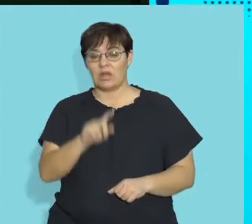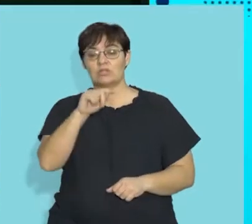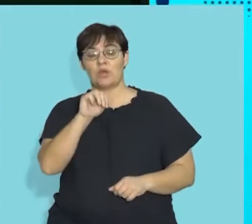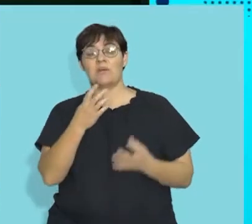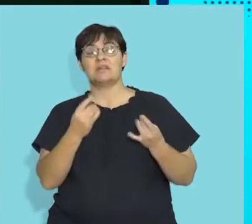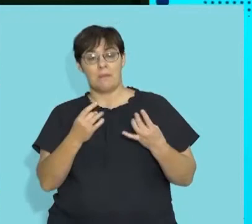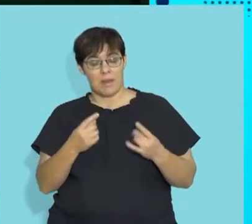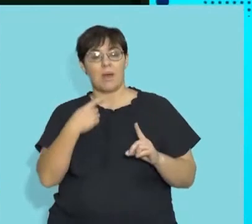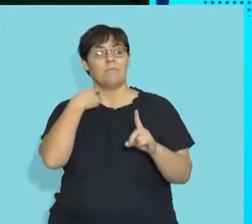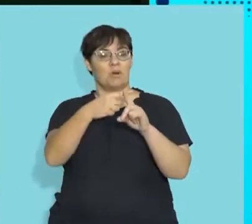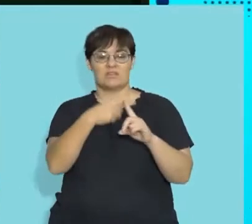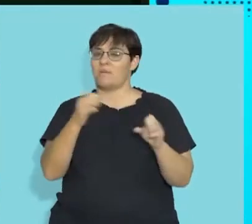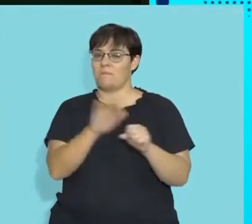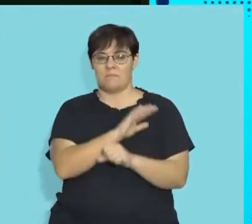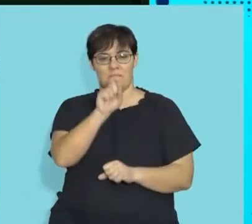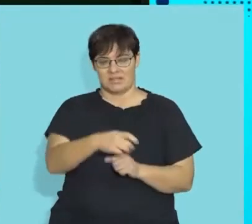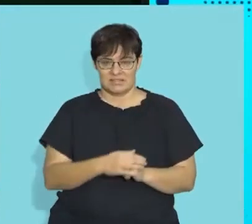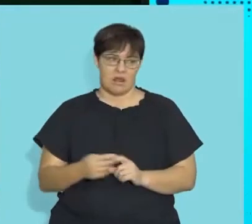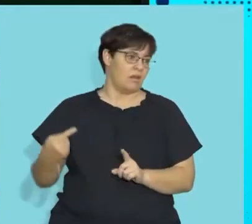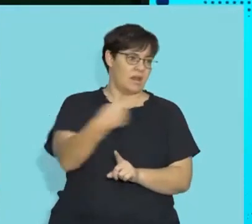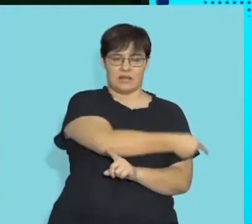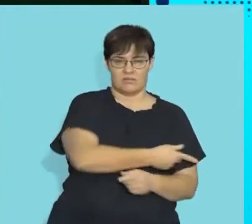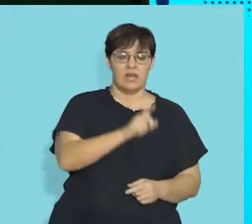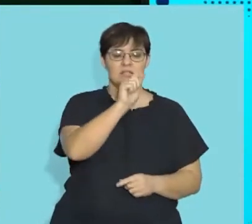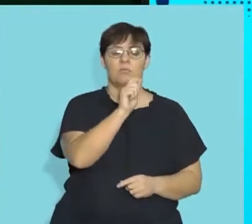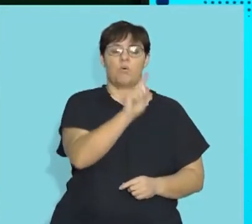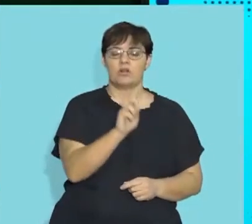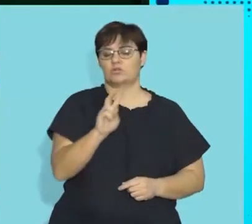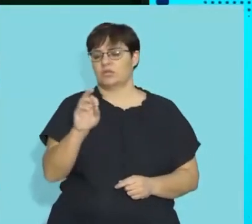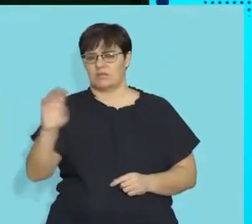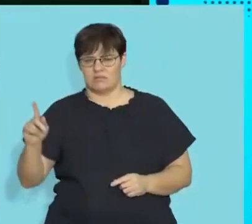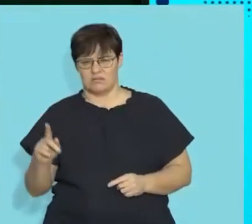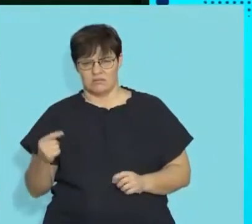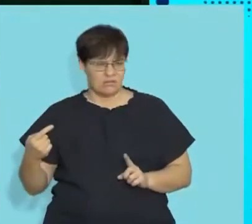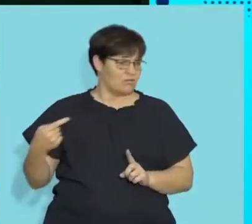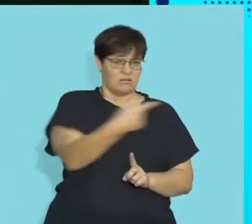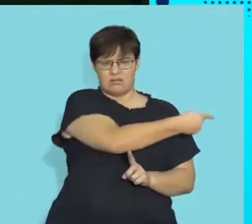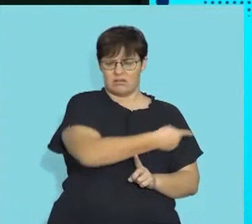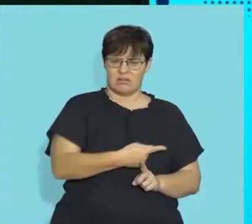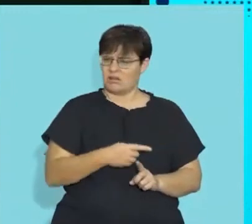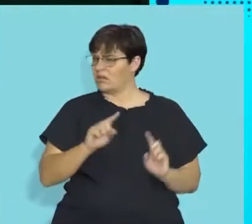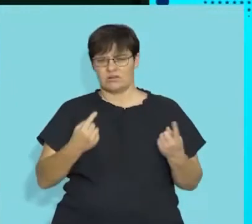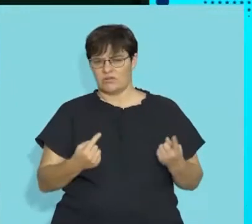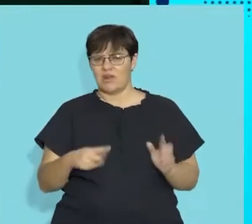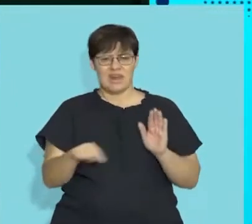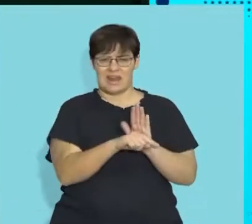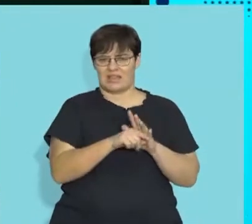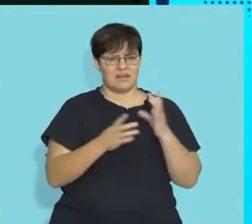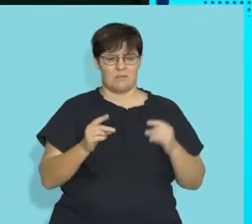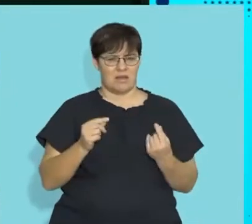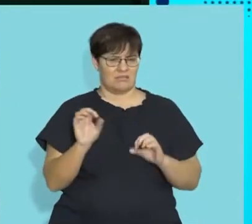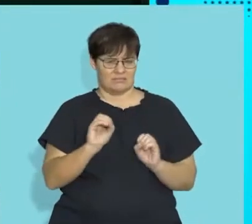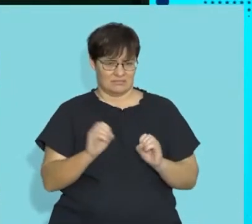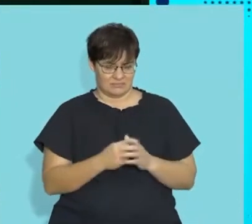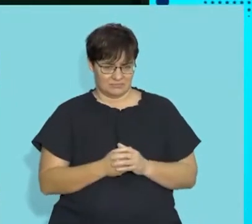My term numbers have to be whole numbers because I always have term 1, term 2, term 3. They start at term 1. I don't have